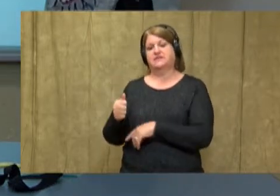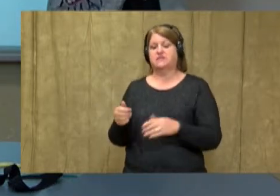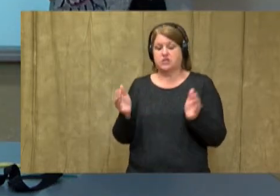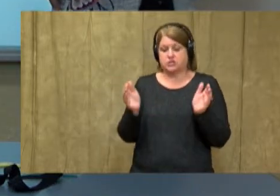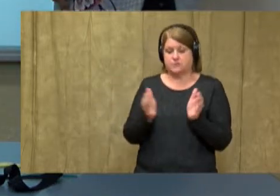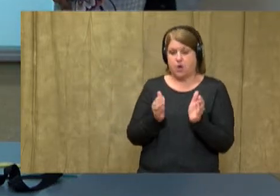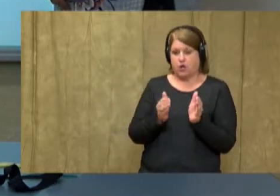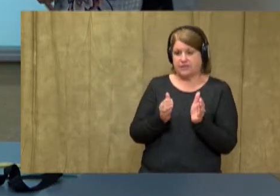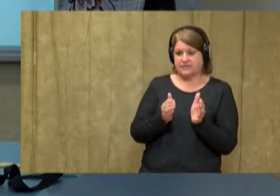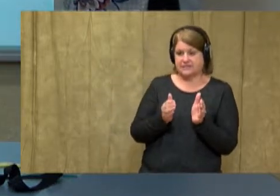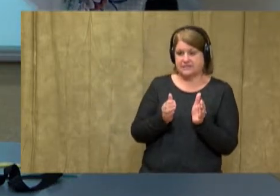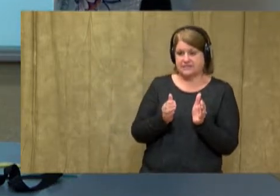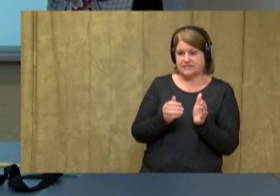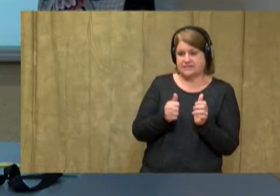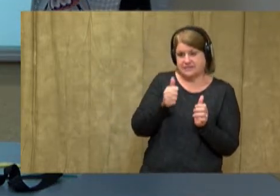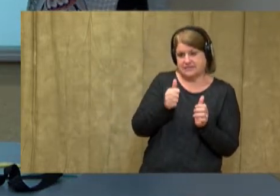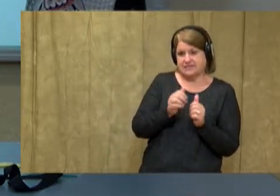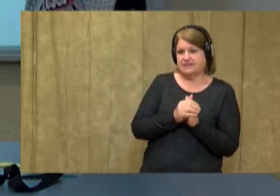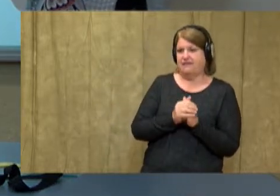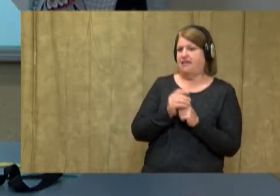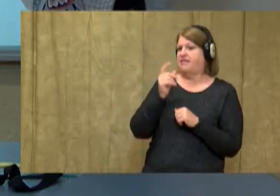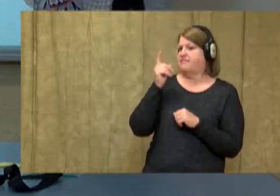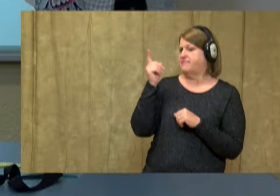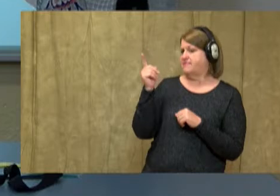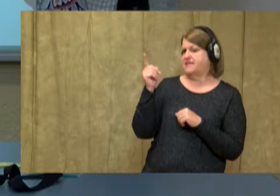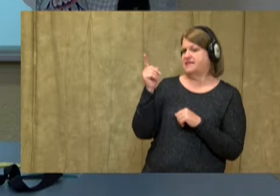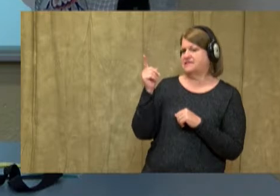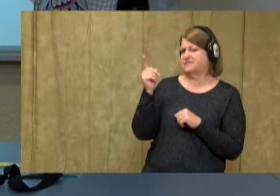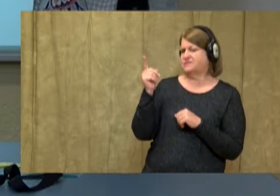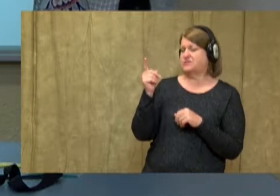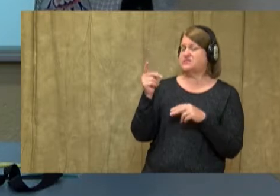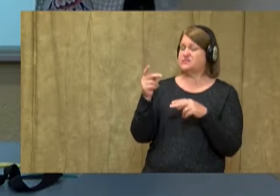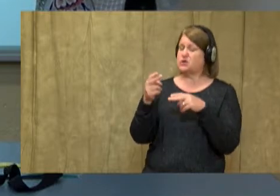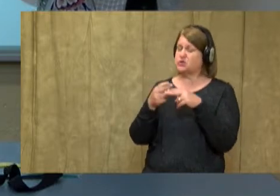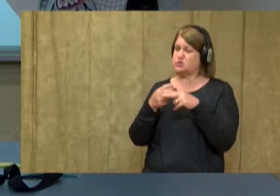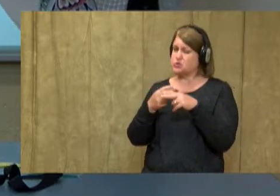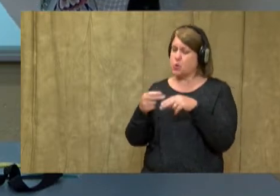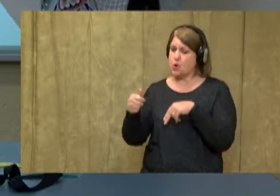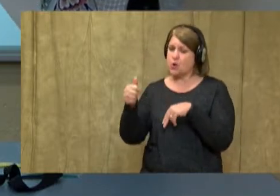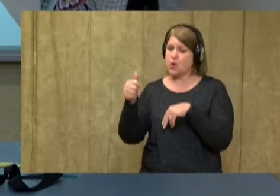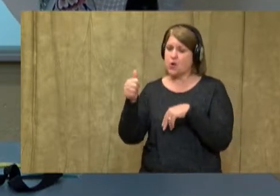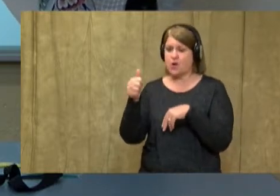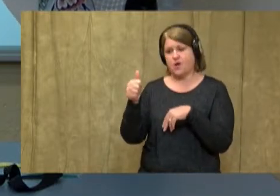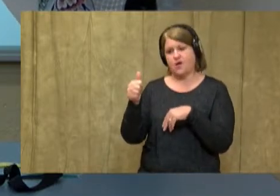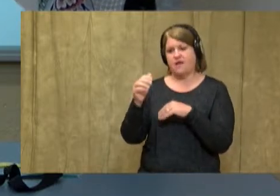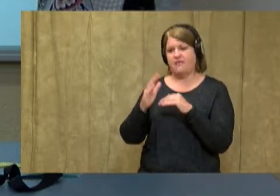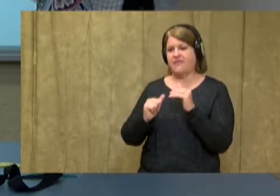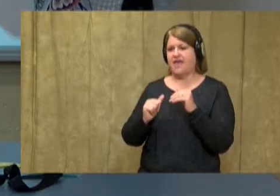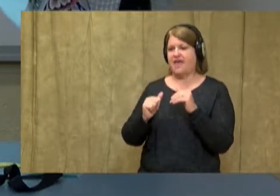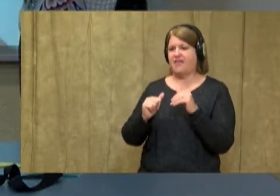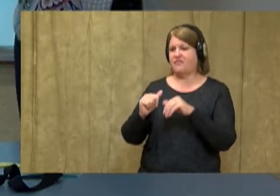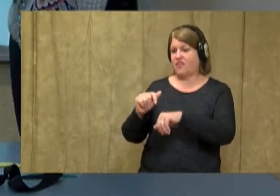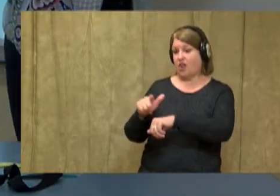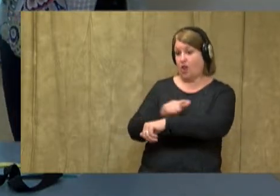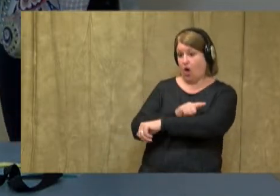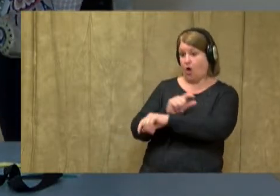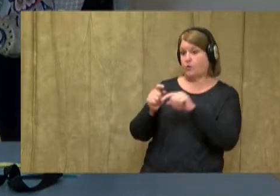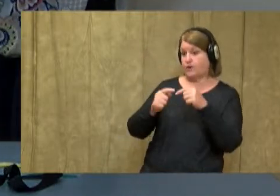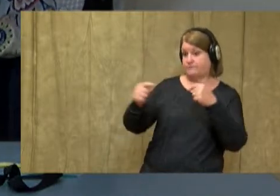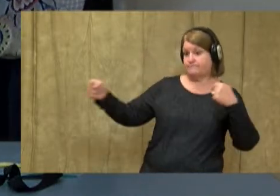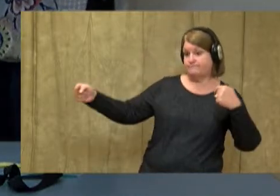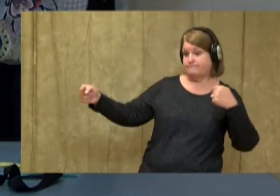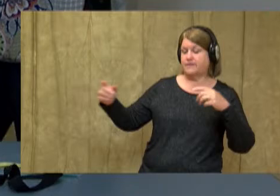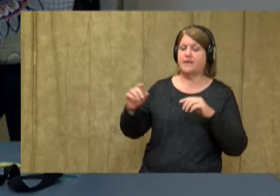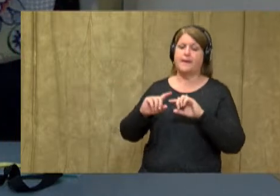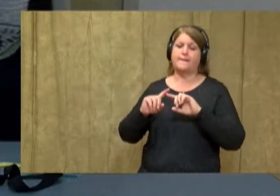observing. This one is shorter than the long pencil, but it's not the